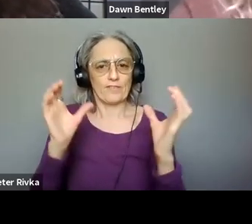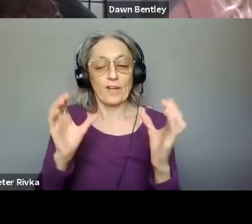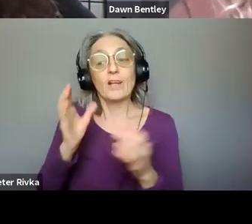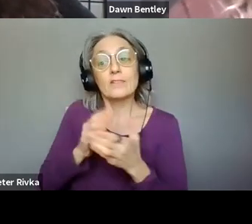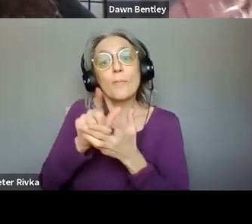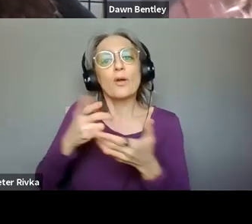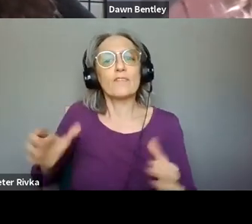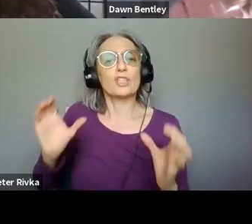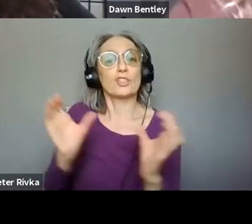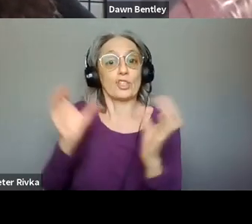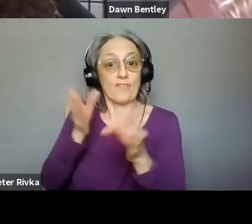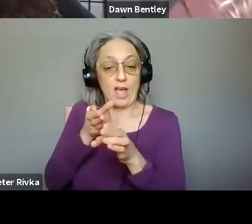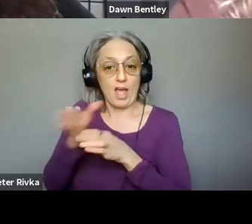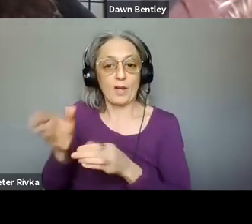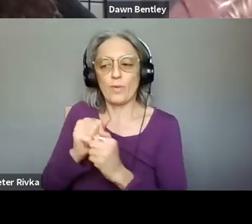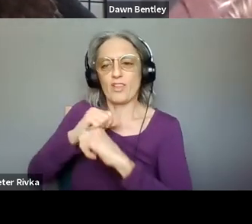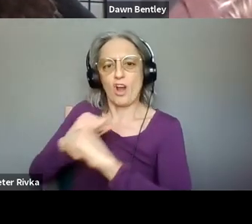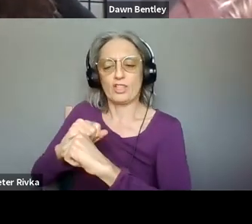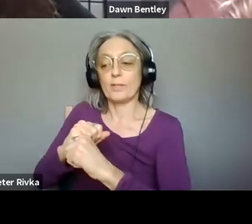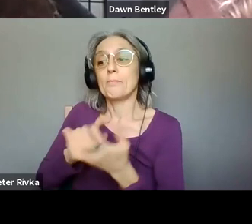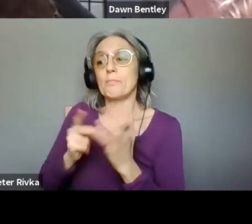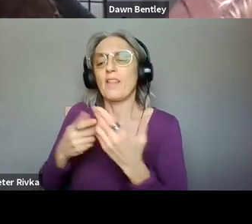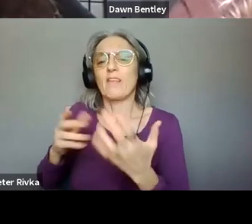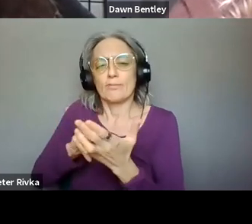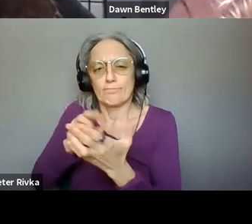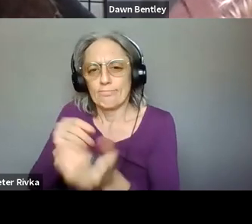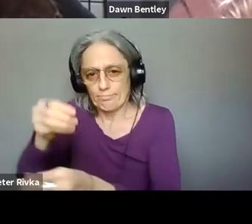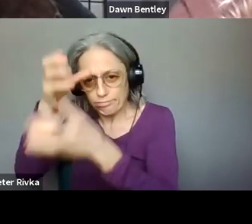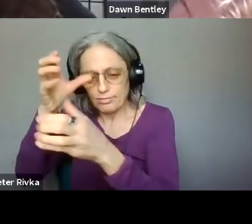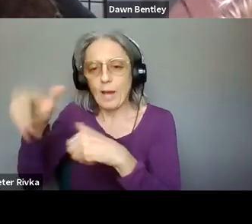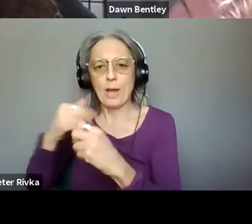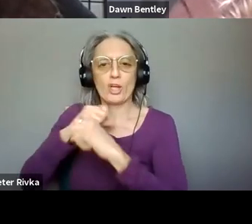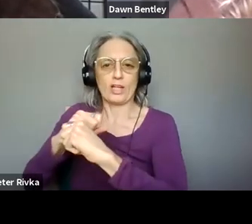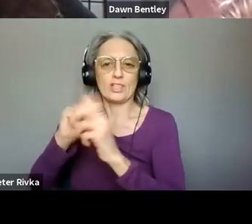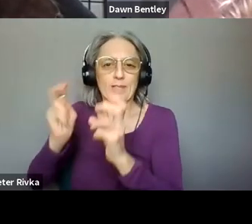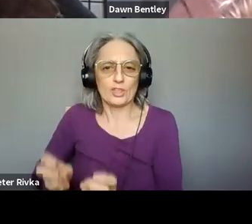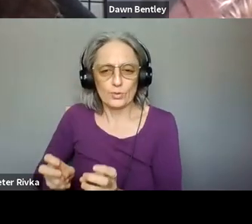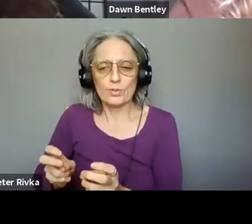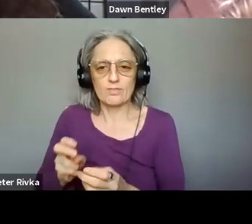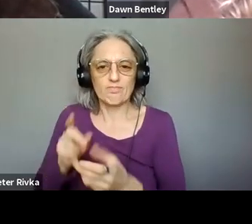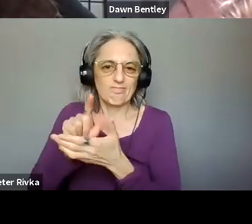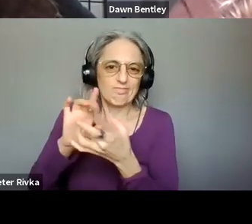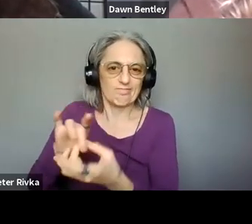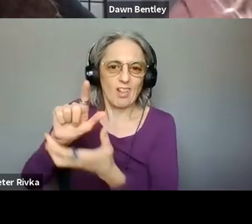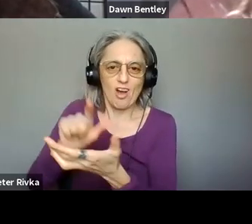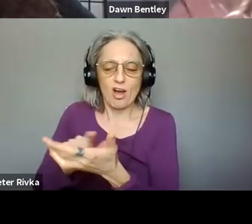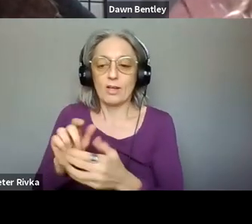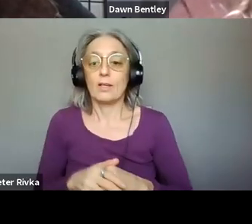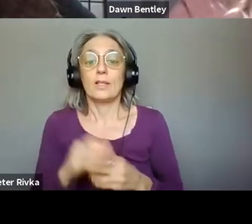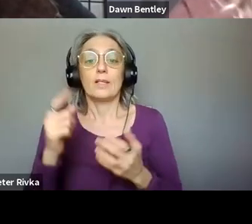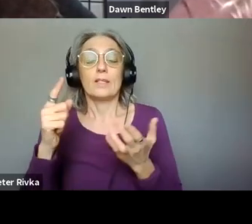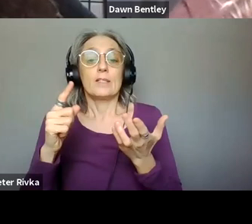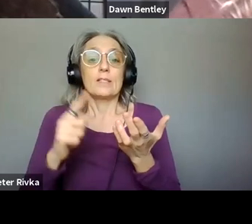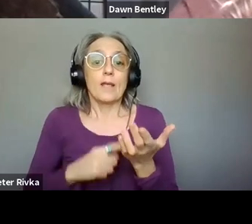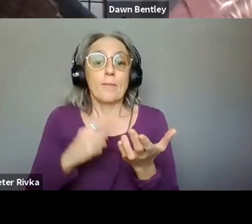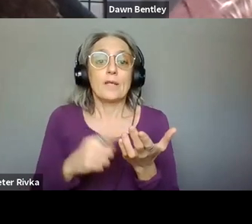area, and that means they have special expertise. And in some of these cases, it's a different, it